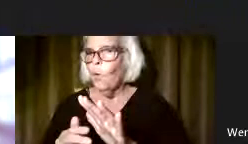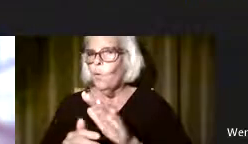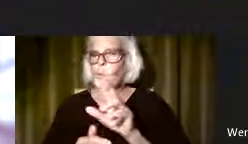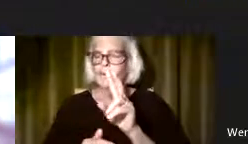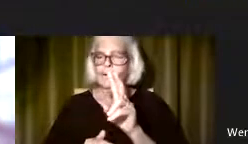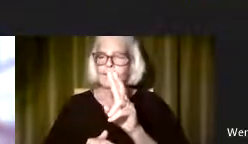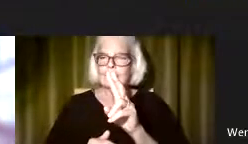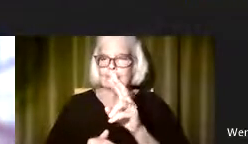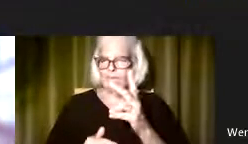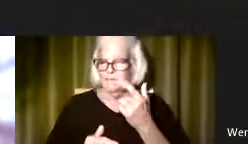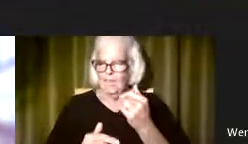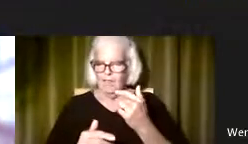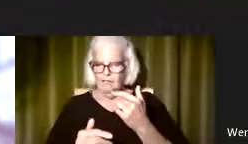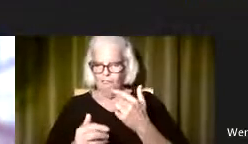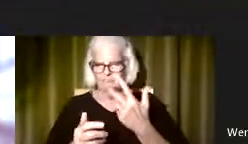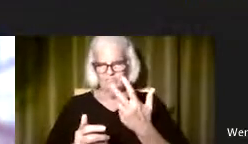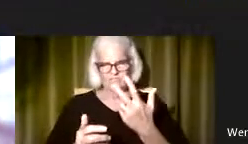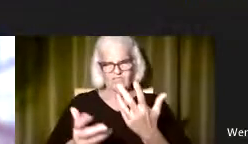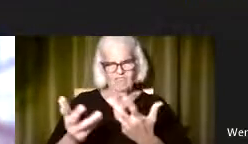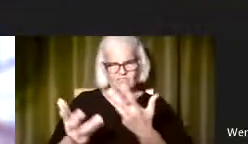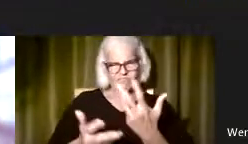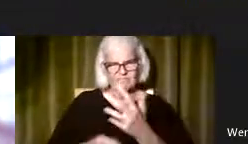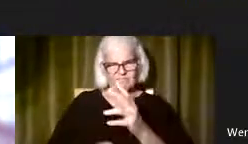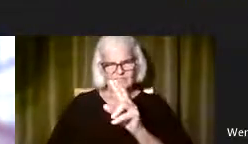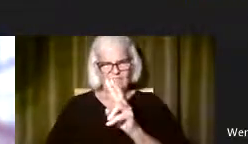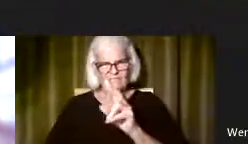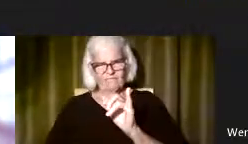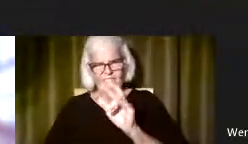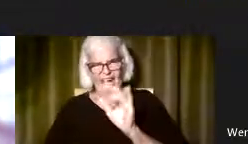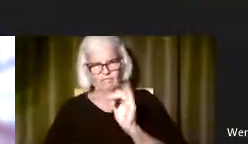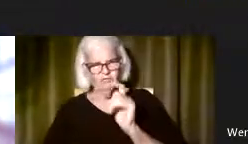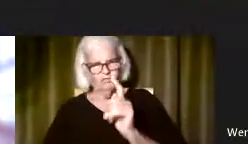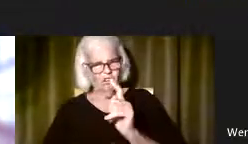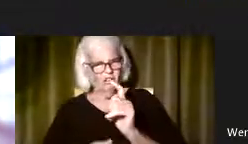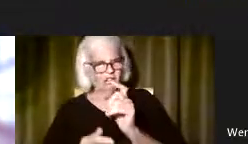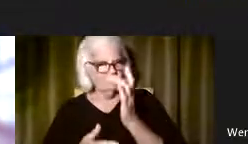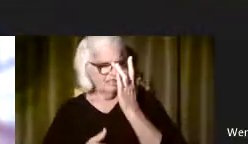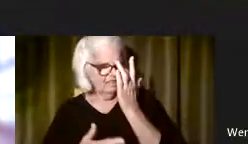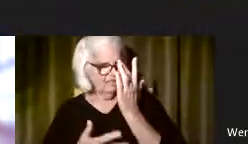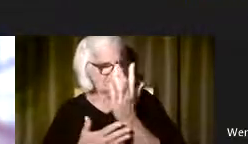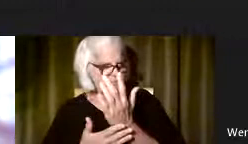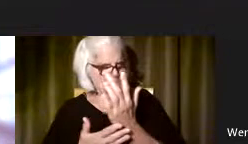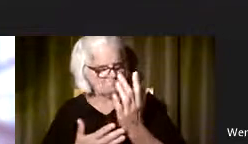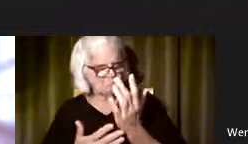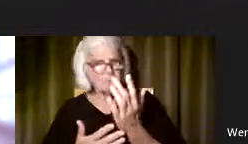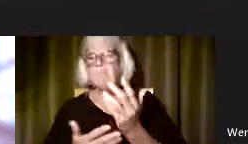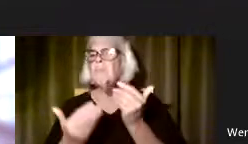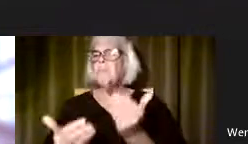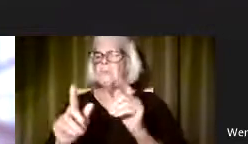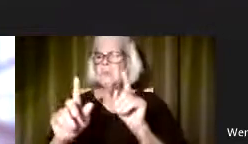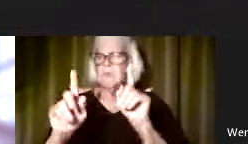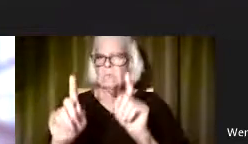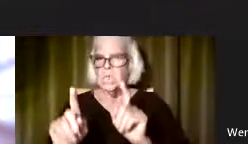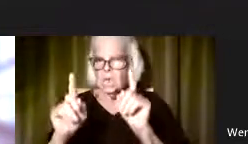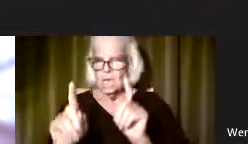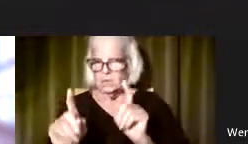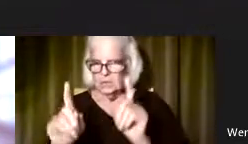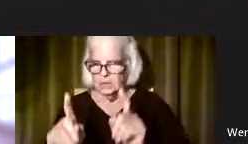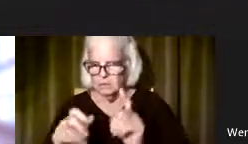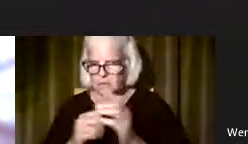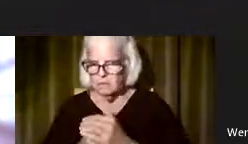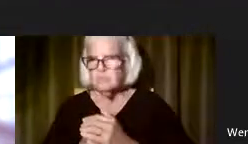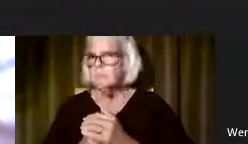with what's being recommended, moving too fast, and so that'll come from other places. Reporting